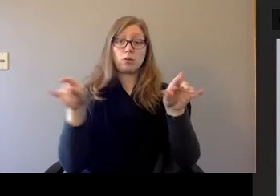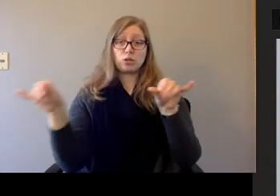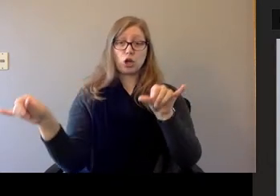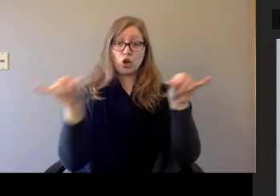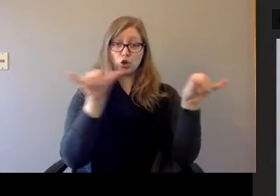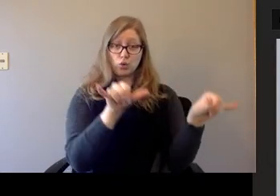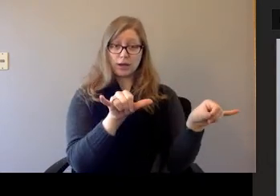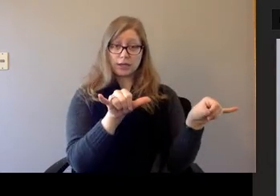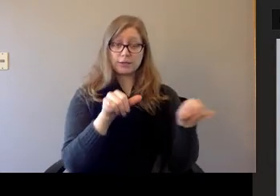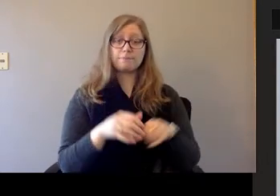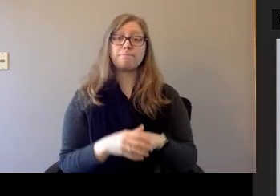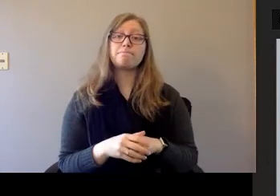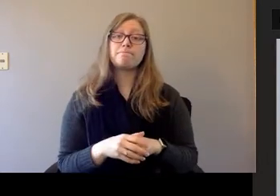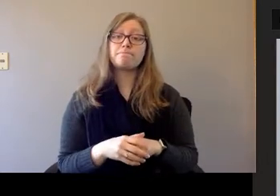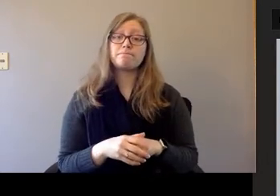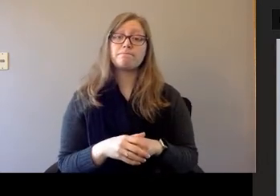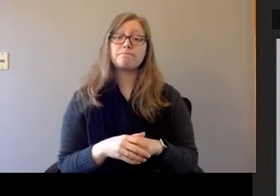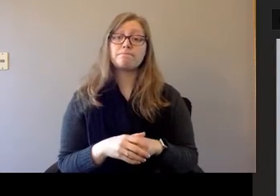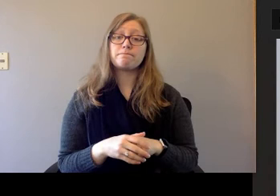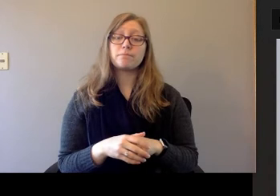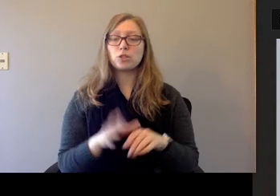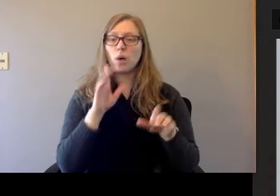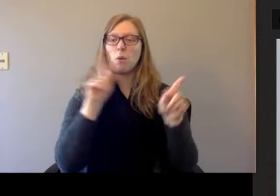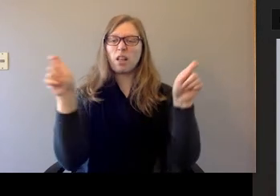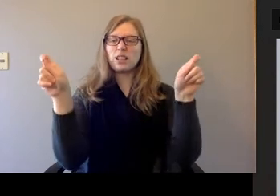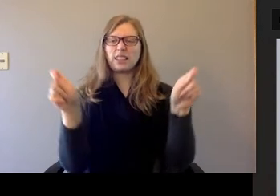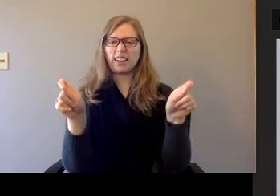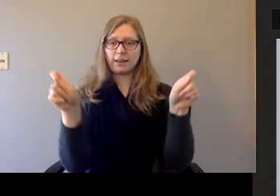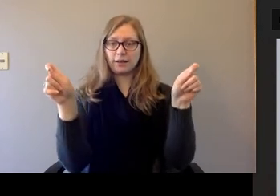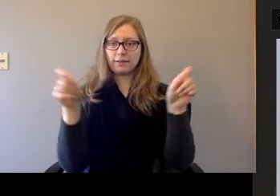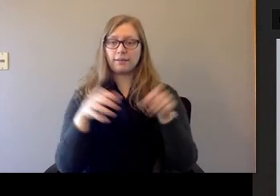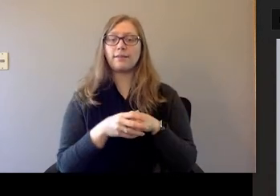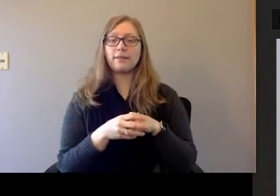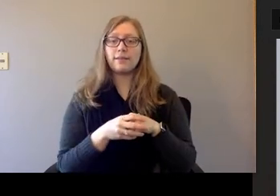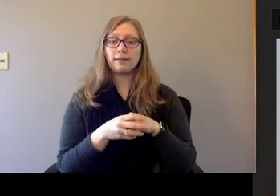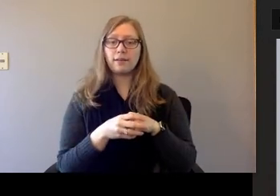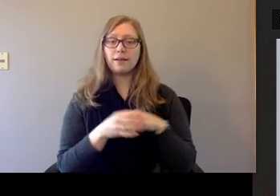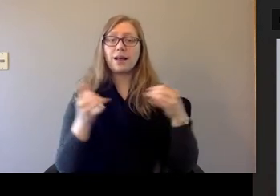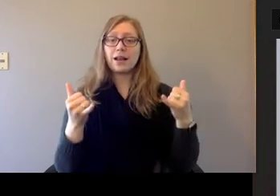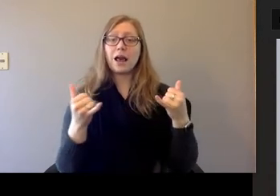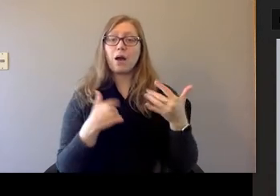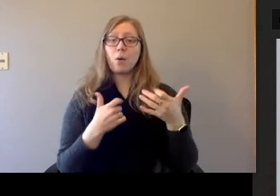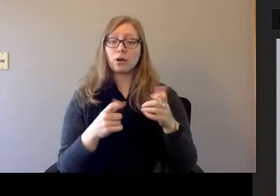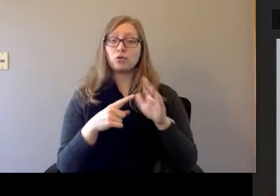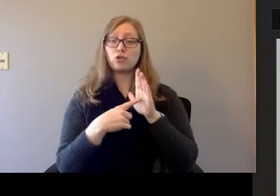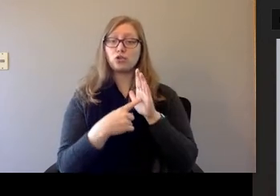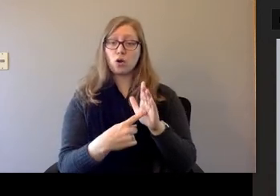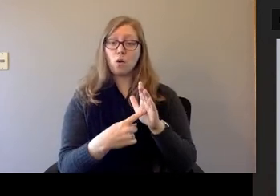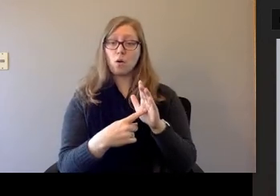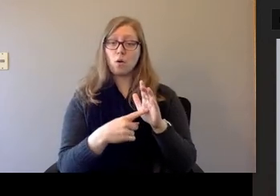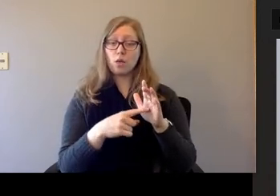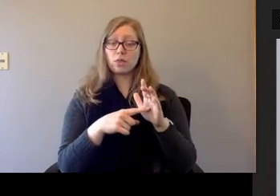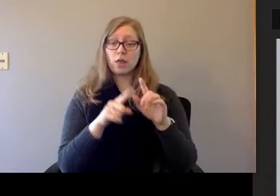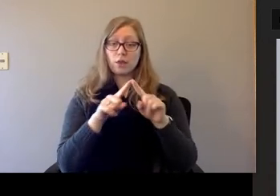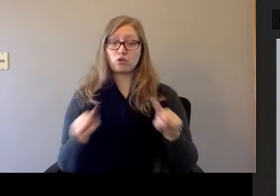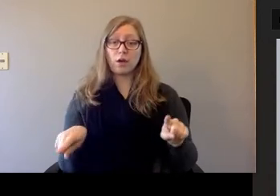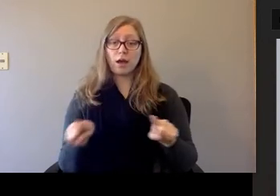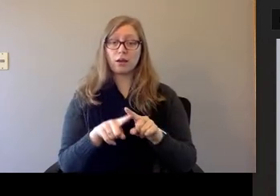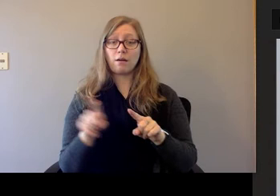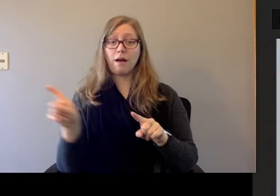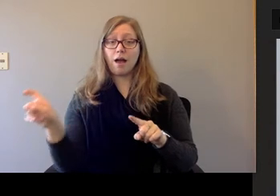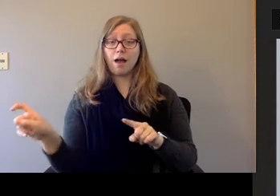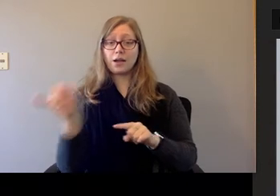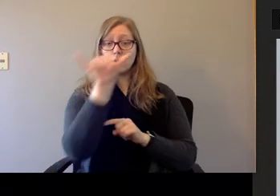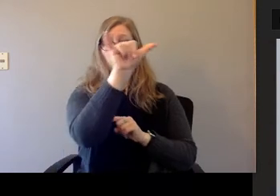put a green tick mark on those. And I want to show that the triangle XYZ, so